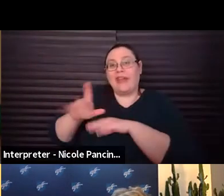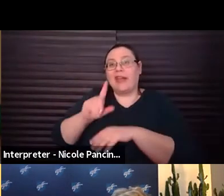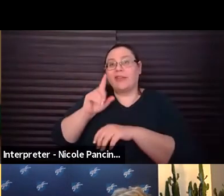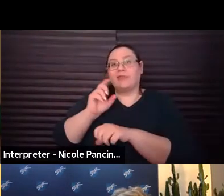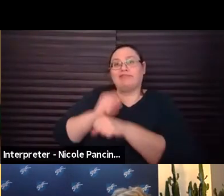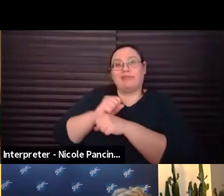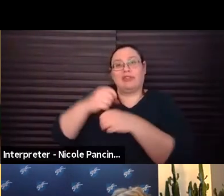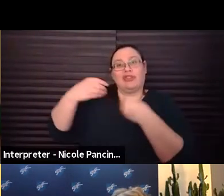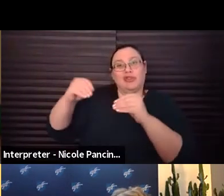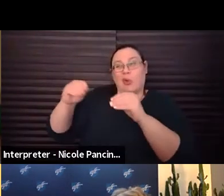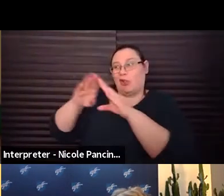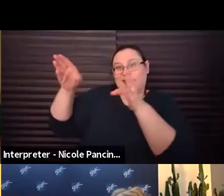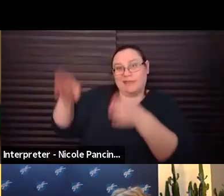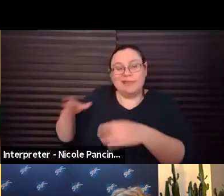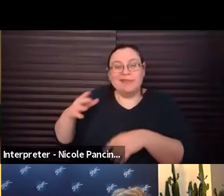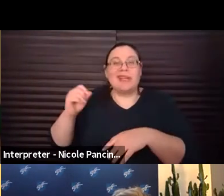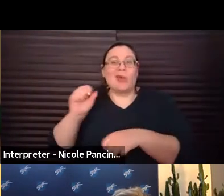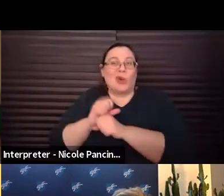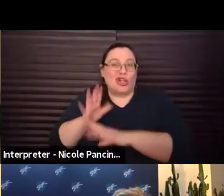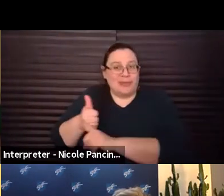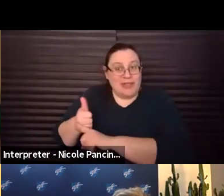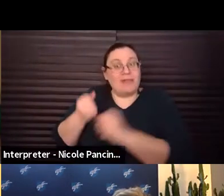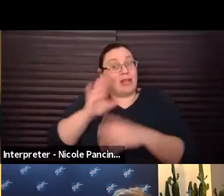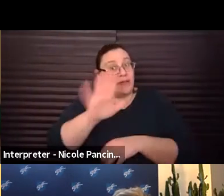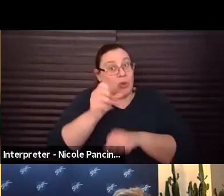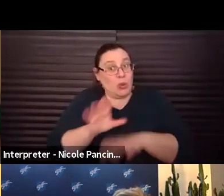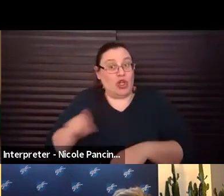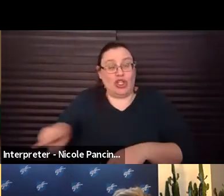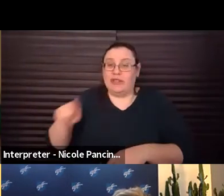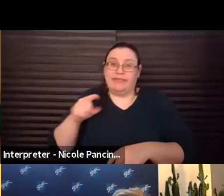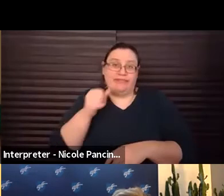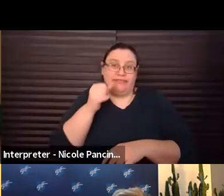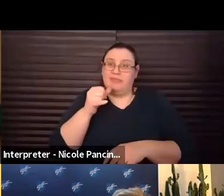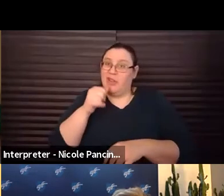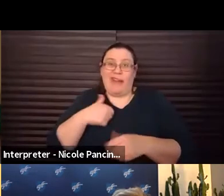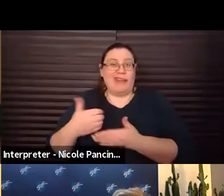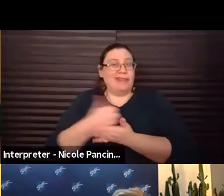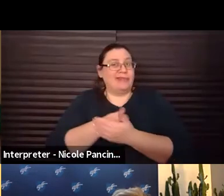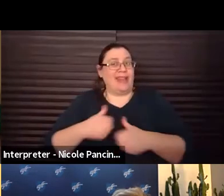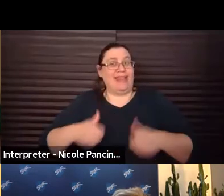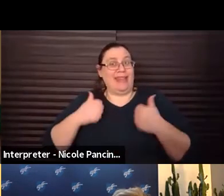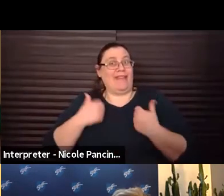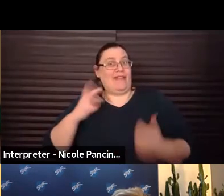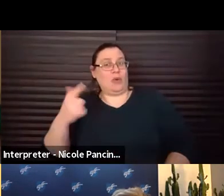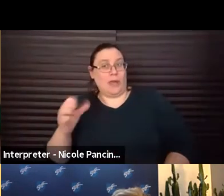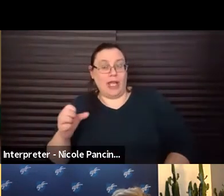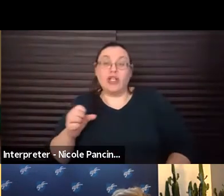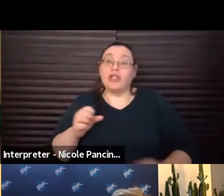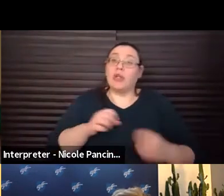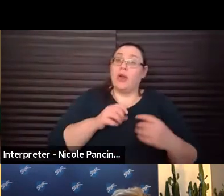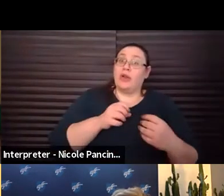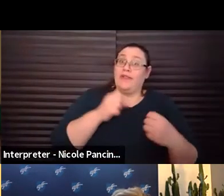and workers themselves. Many of your workers do not enjoy a living wage. So there is the battle not only for hazard pay in